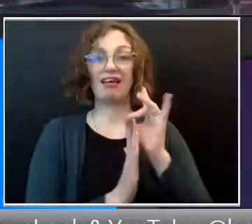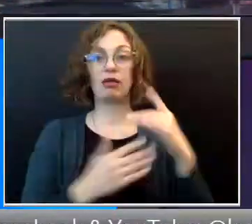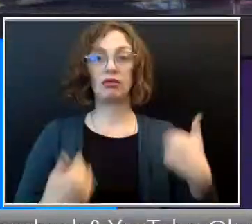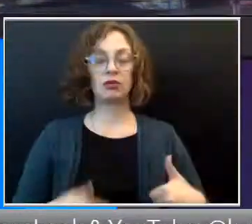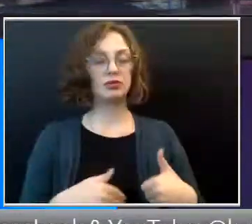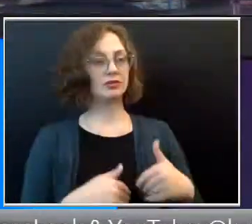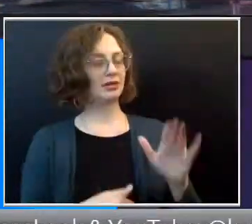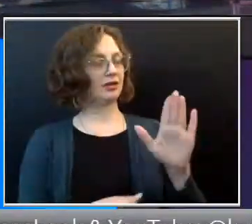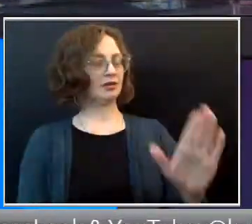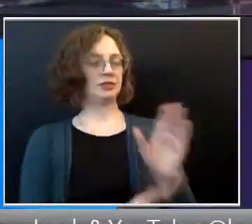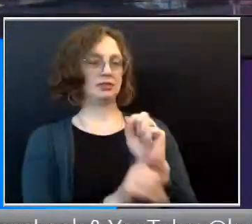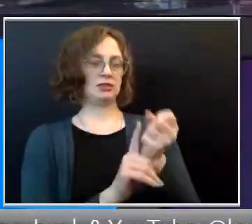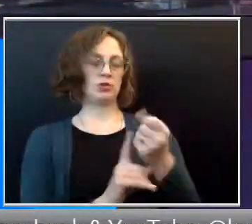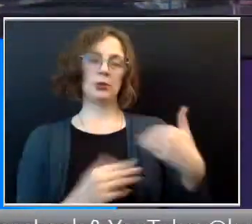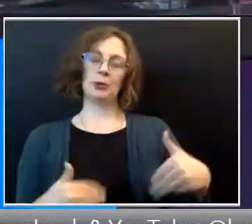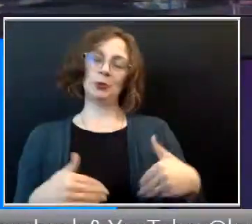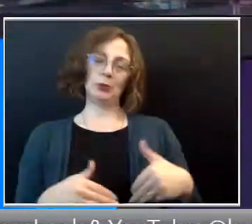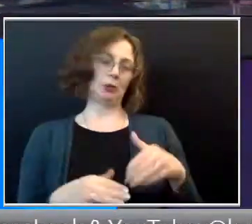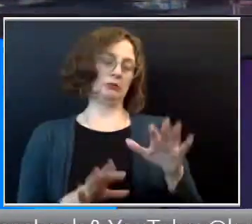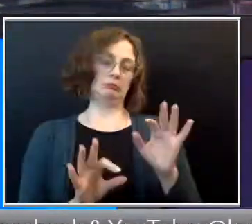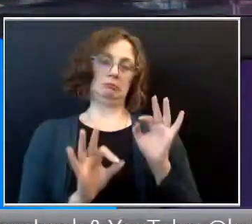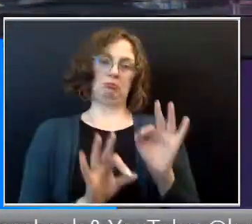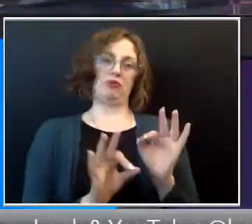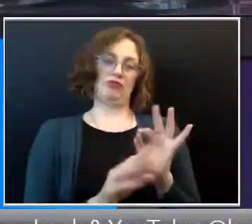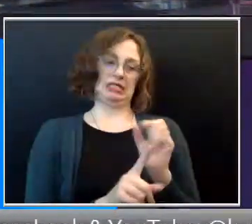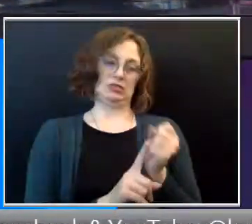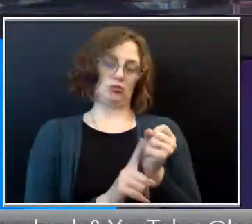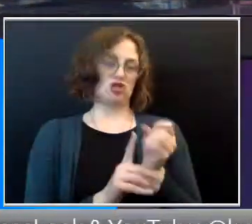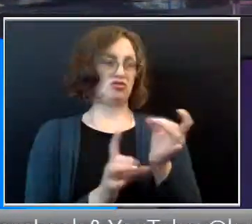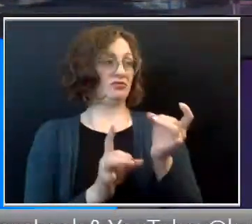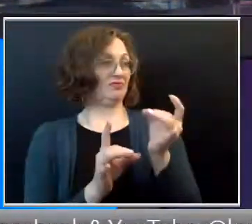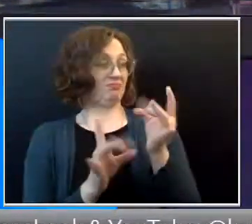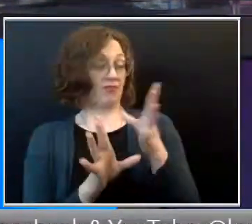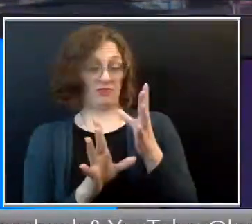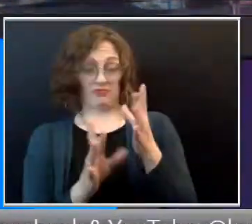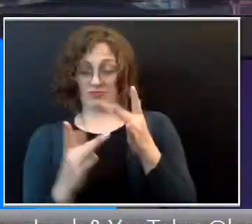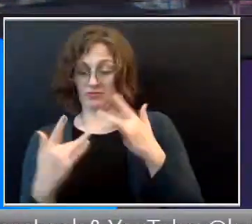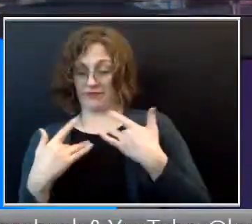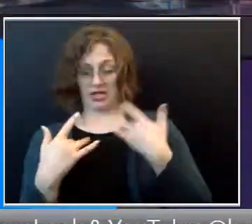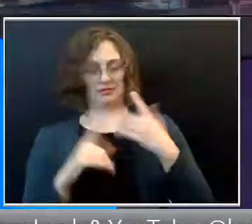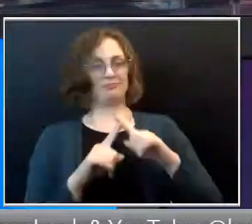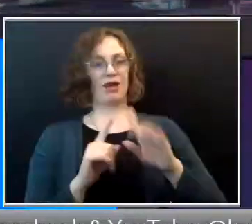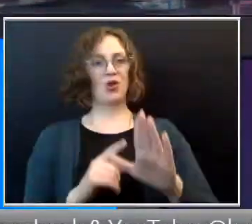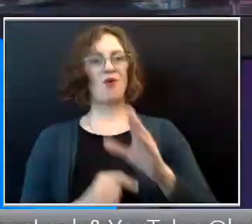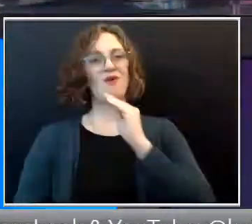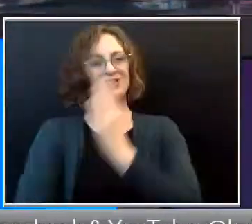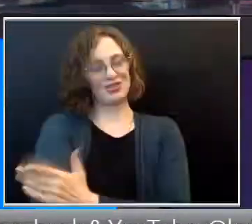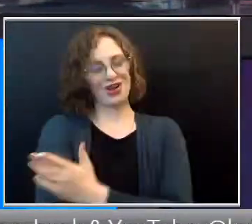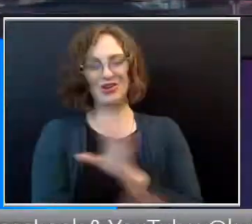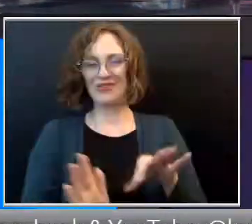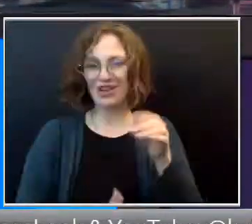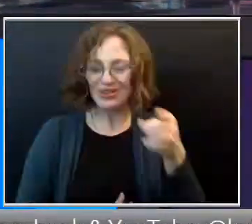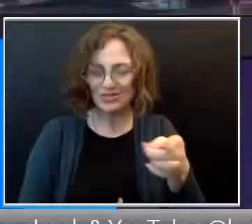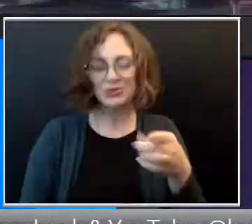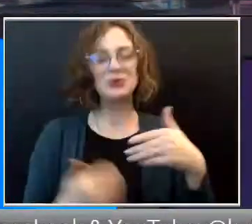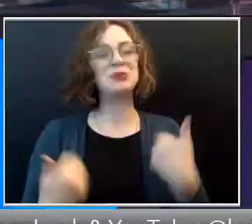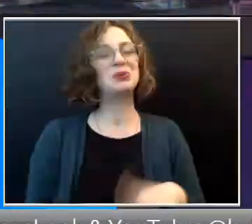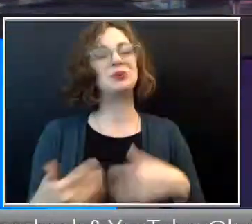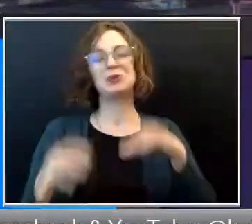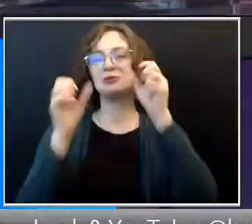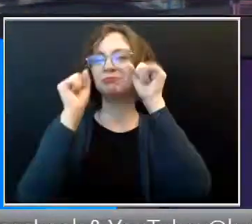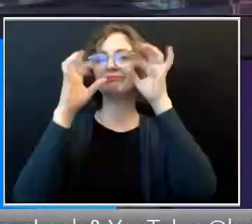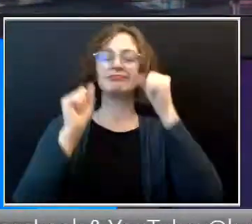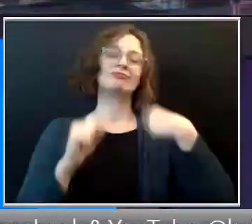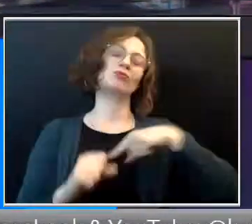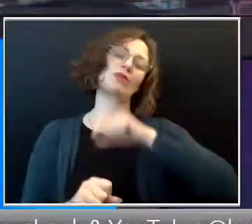situation and a horrible combination of events, but your little girl found you and got you to the right guy. This is remarkable, and we love sharing the incredible work